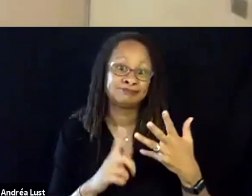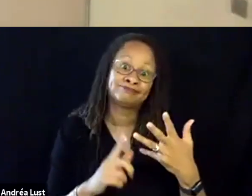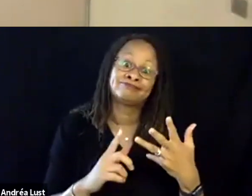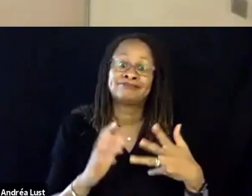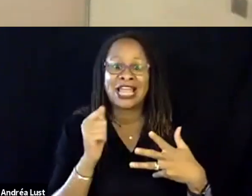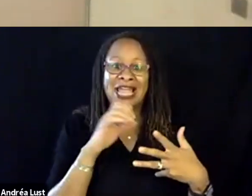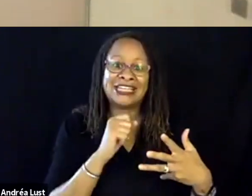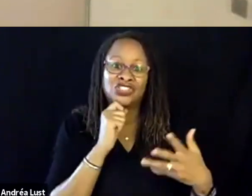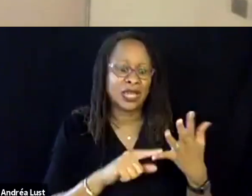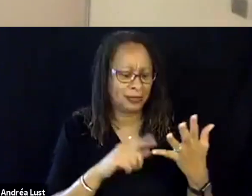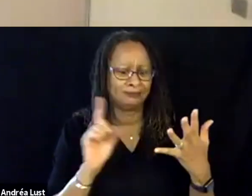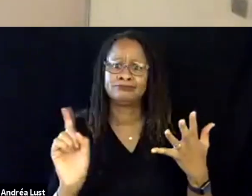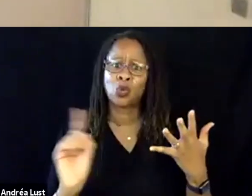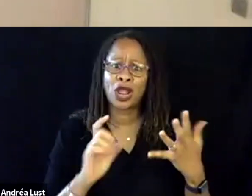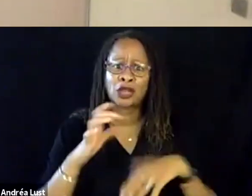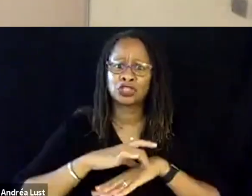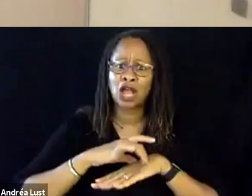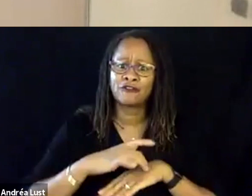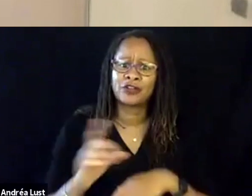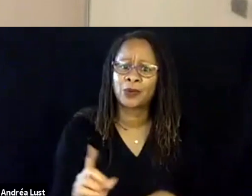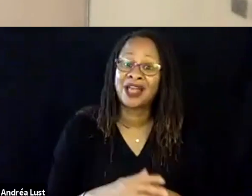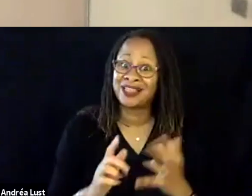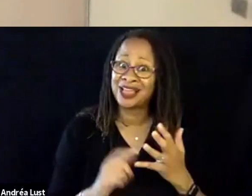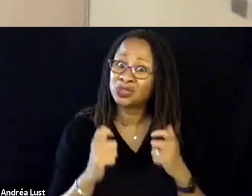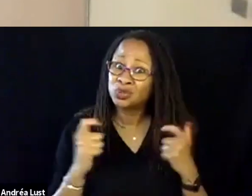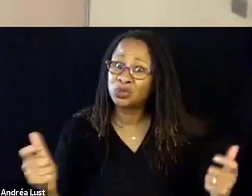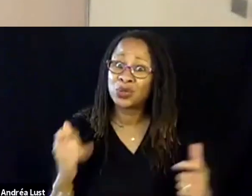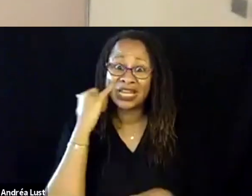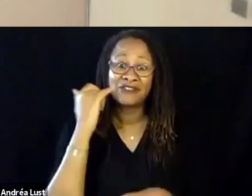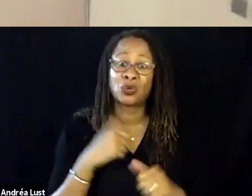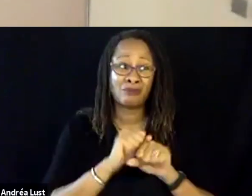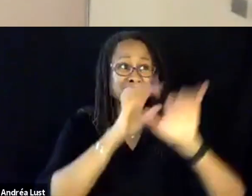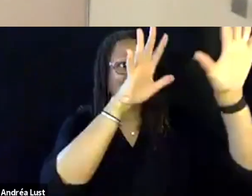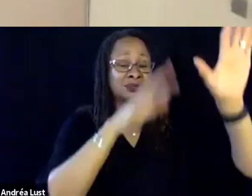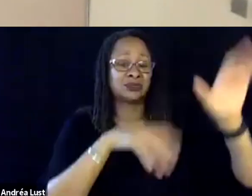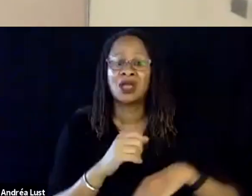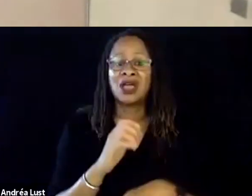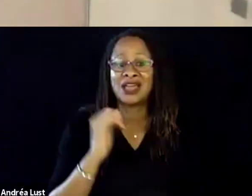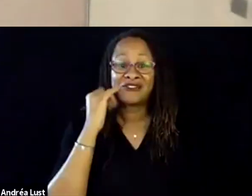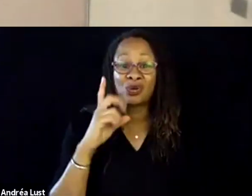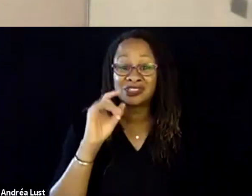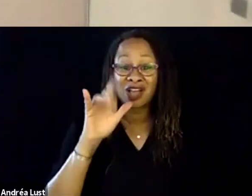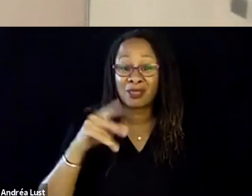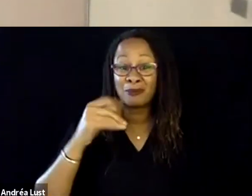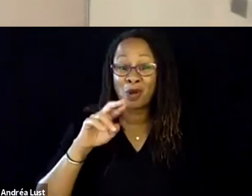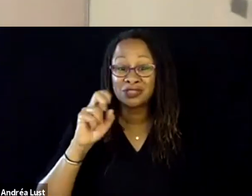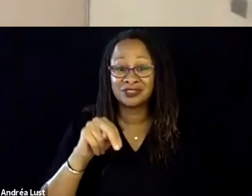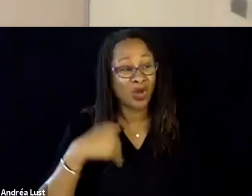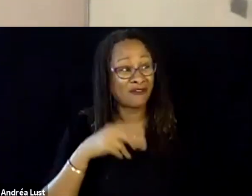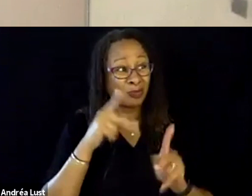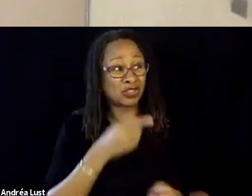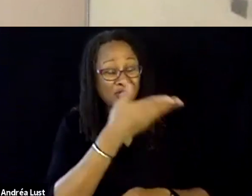geographic. Geographic was huge. That wherever you were, if you were in the Appalachian Mountains and you were the Dolly Parton, was there somebody there to support you